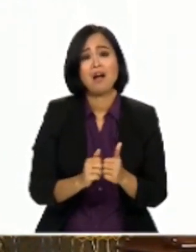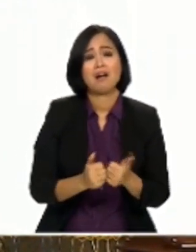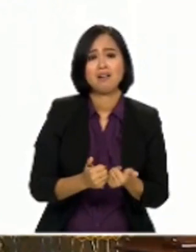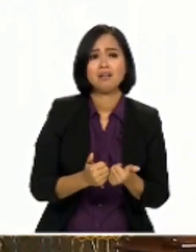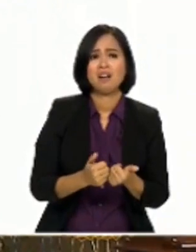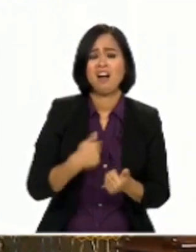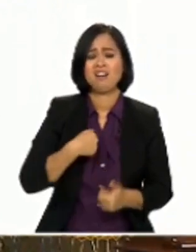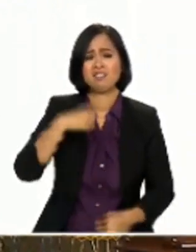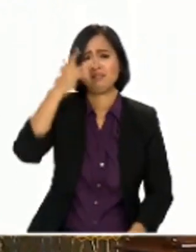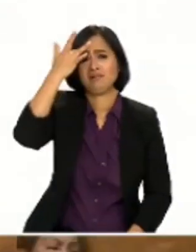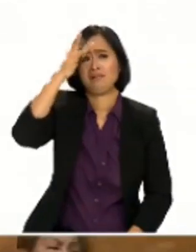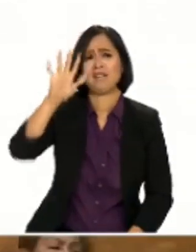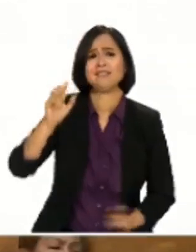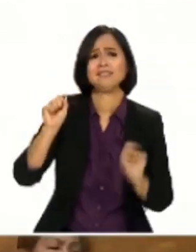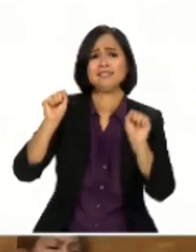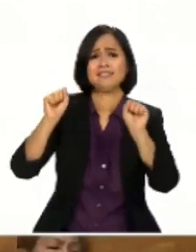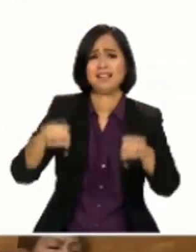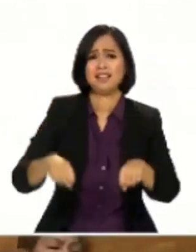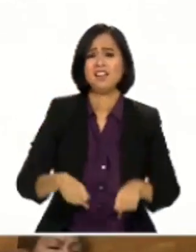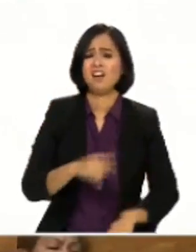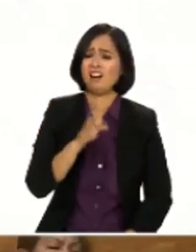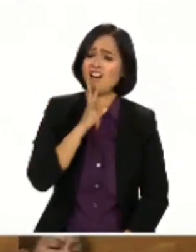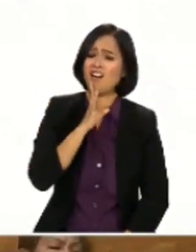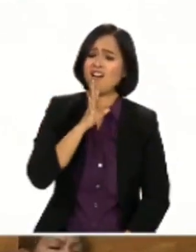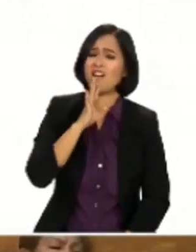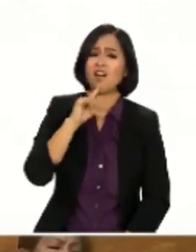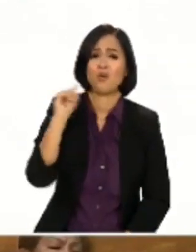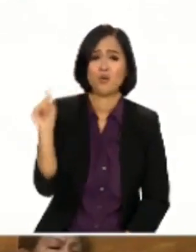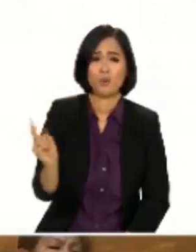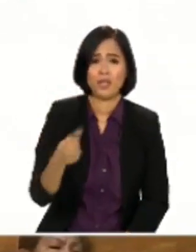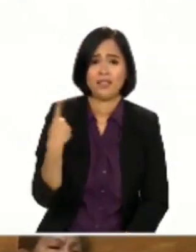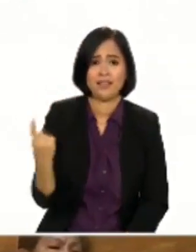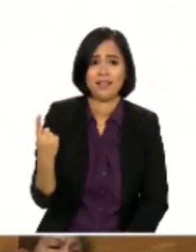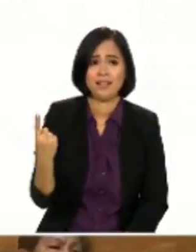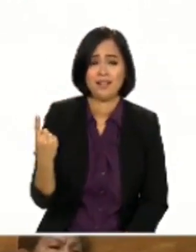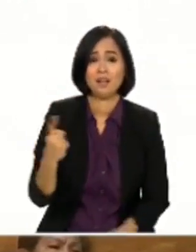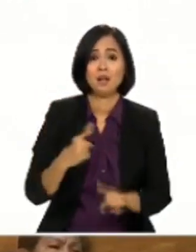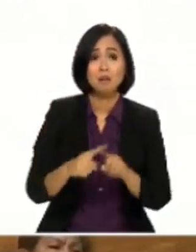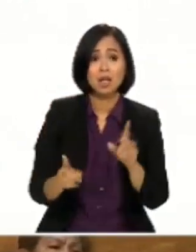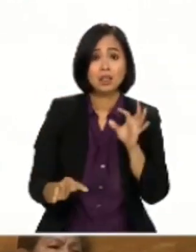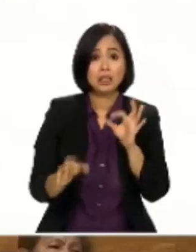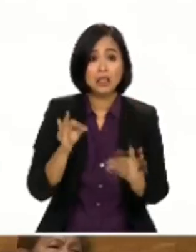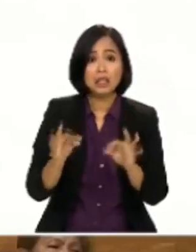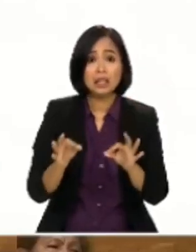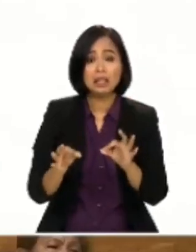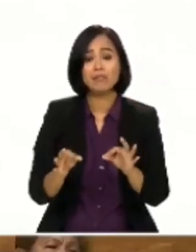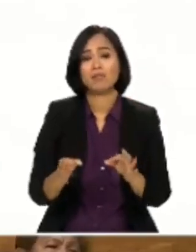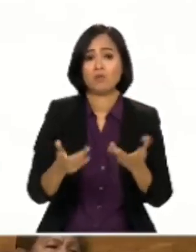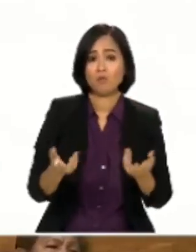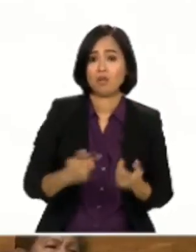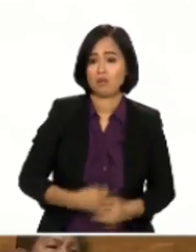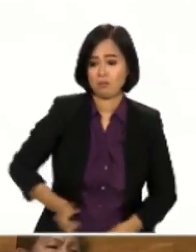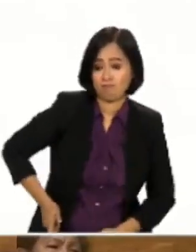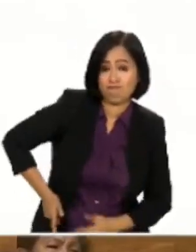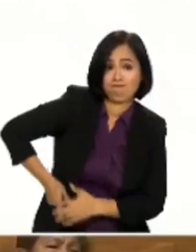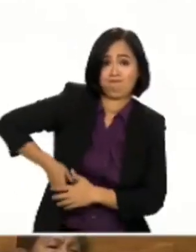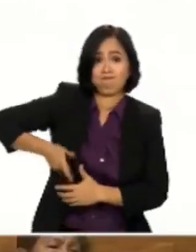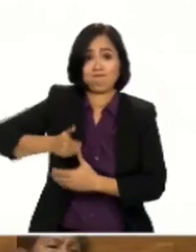bright ako dyan. Hanggang bunganga lang. Pero kung bunutan na ng baril,